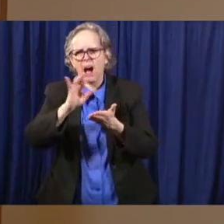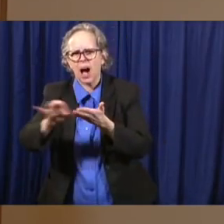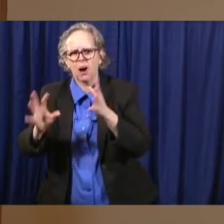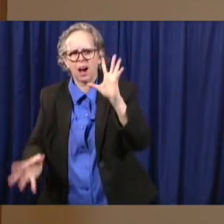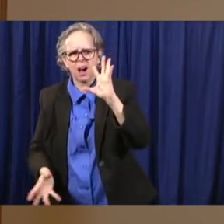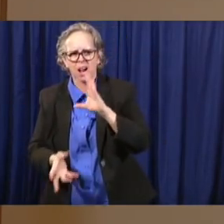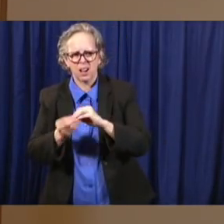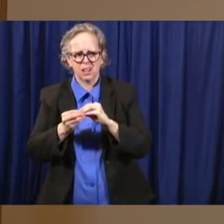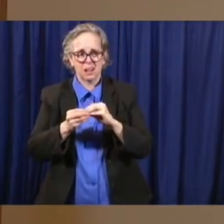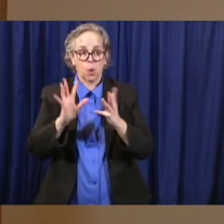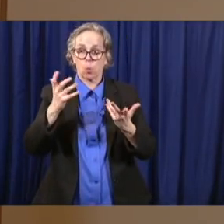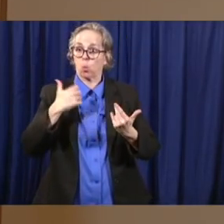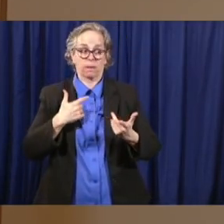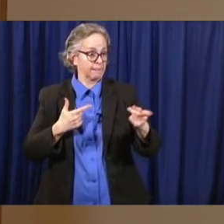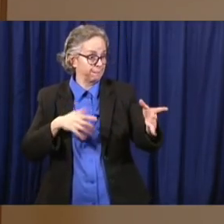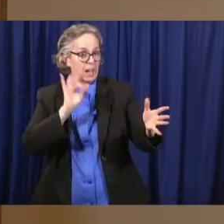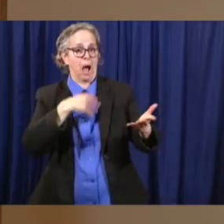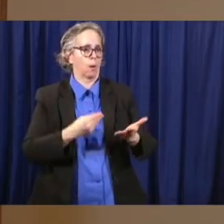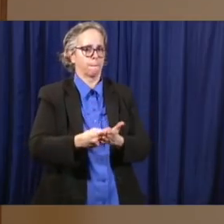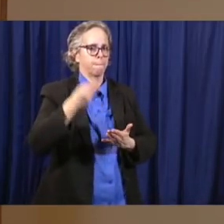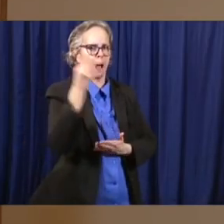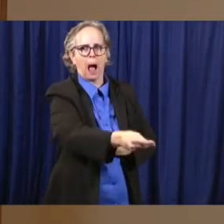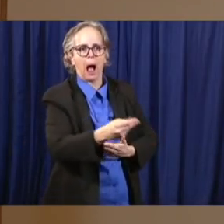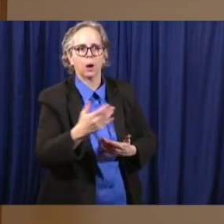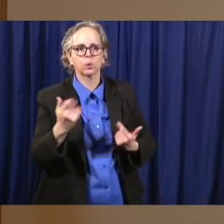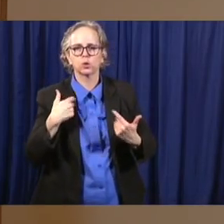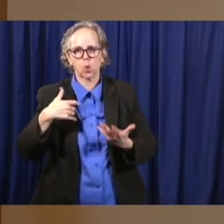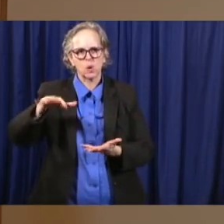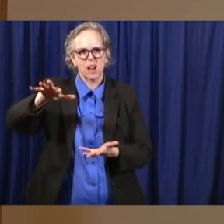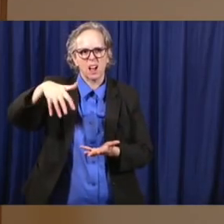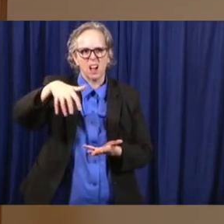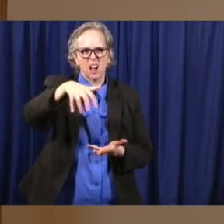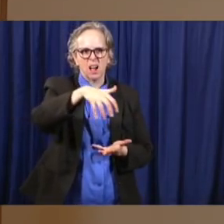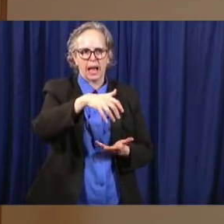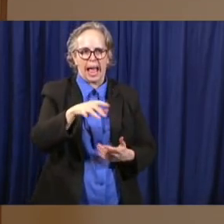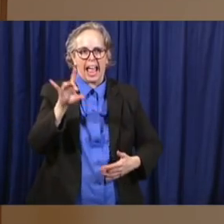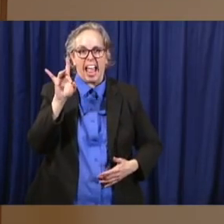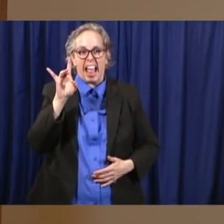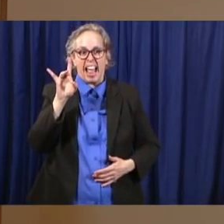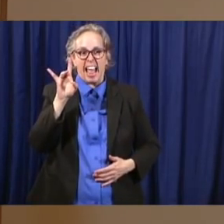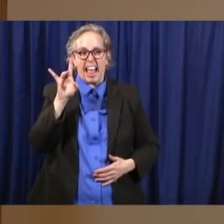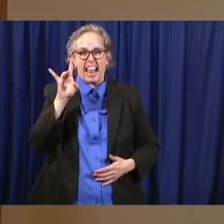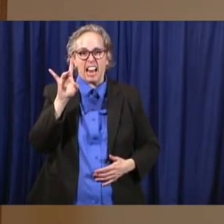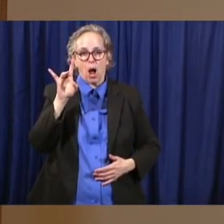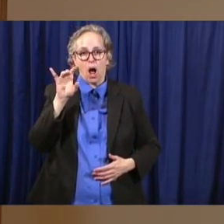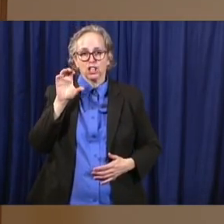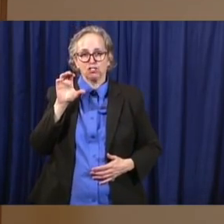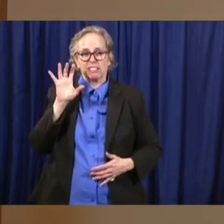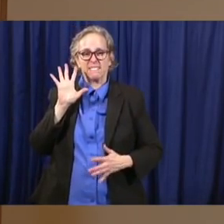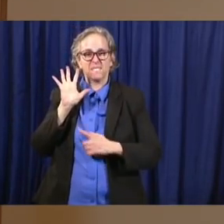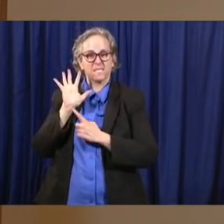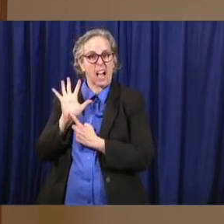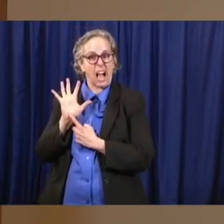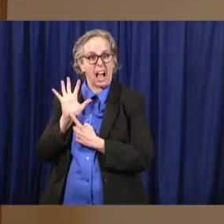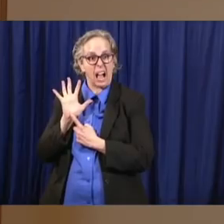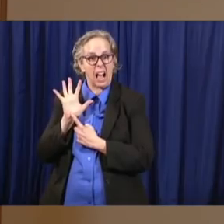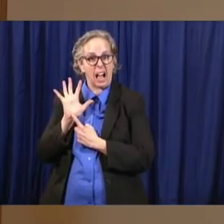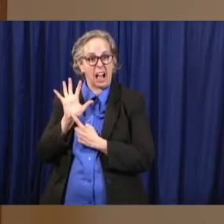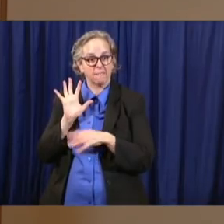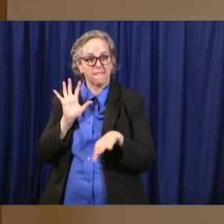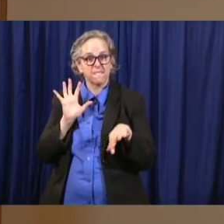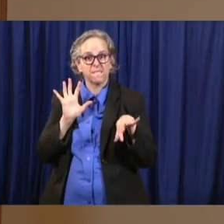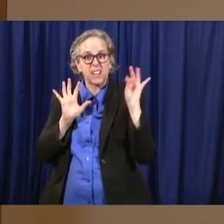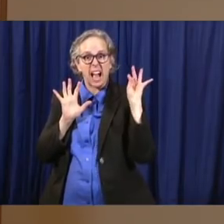state, we have come up with 805 additional ventilators, folks who will give up their machines and we can move those to